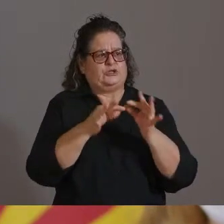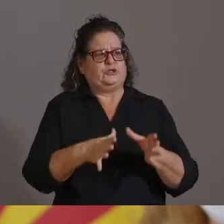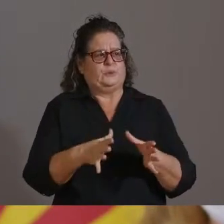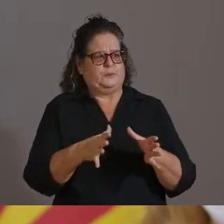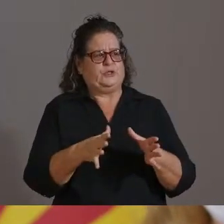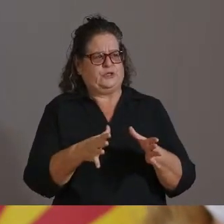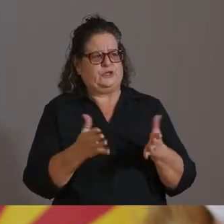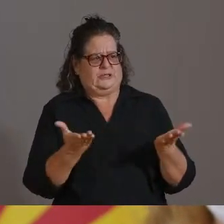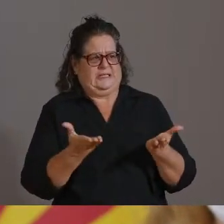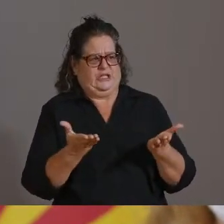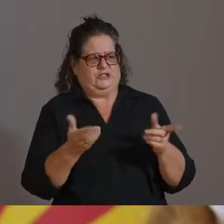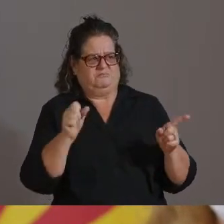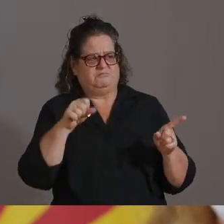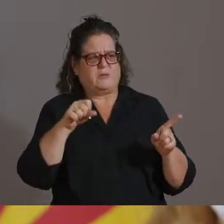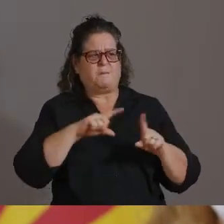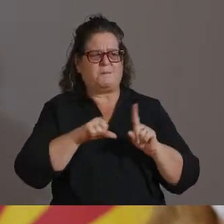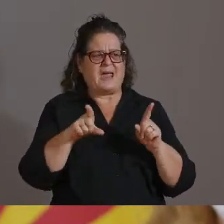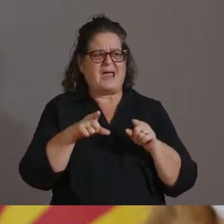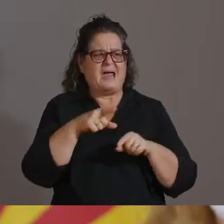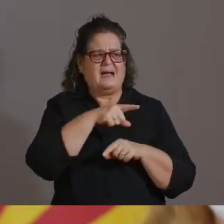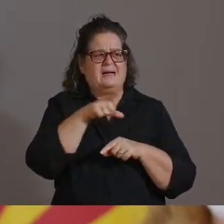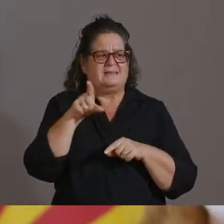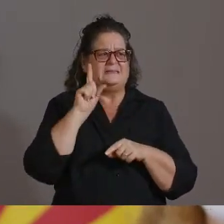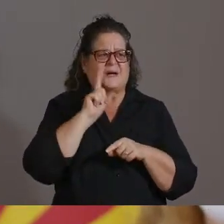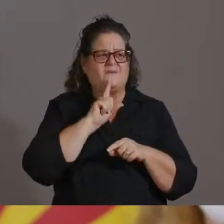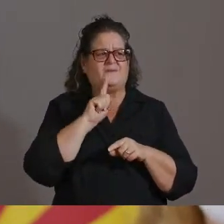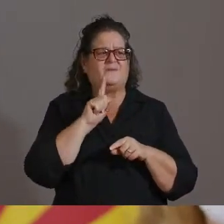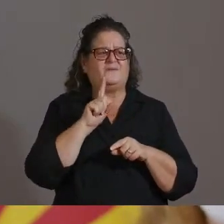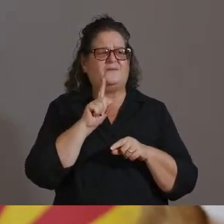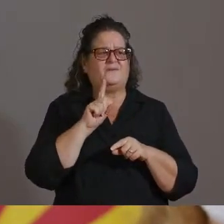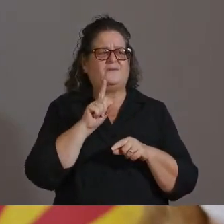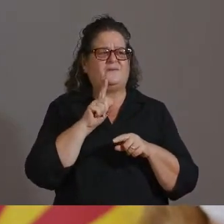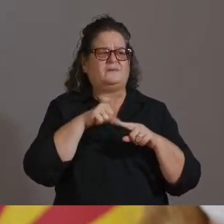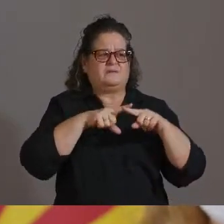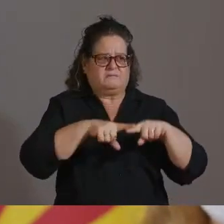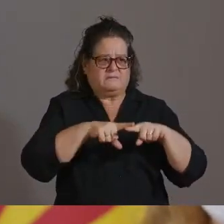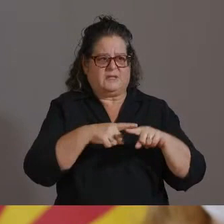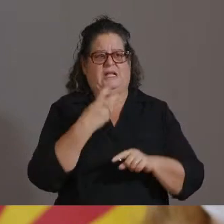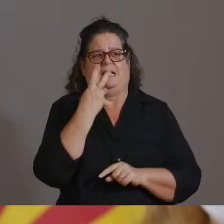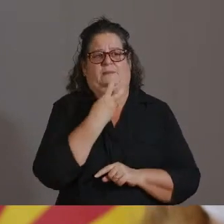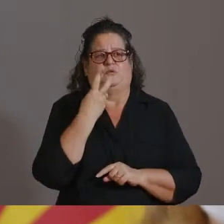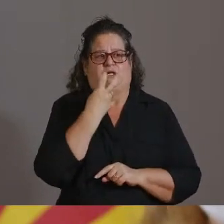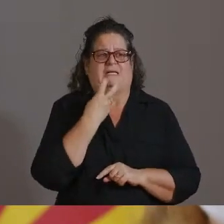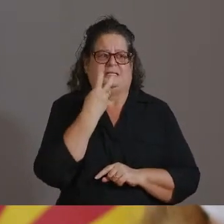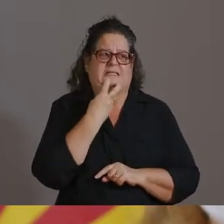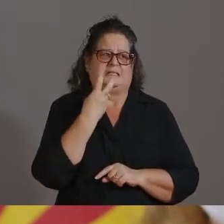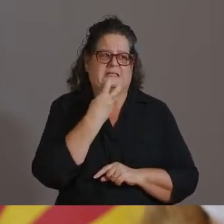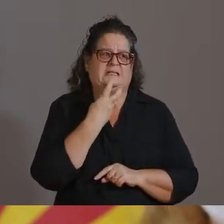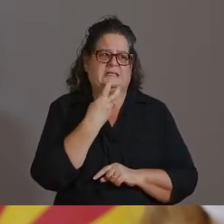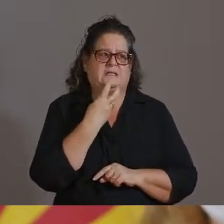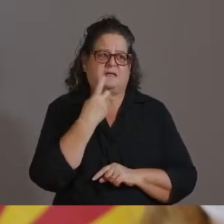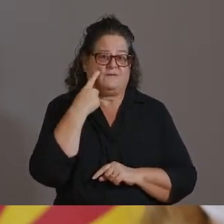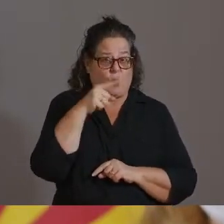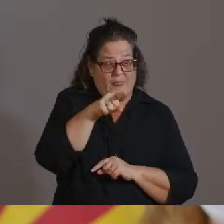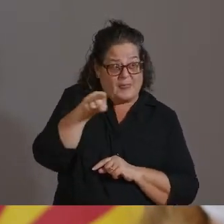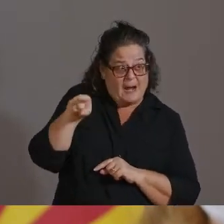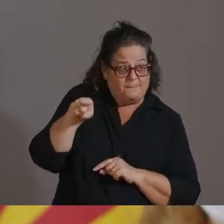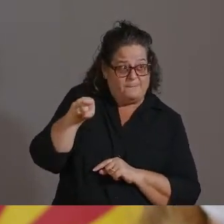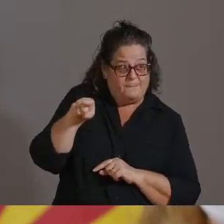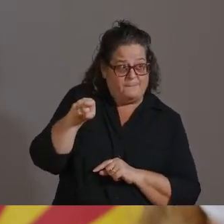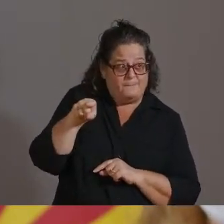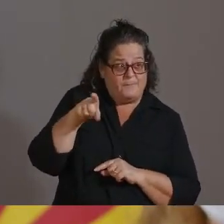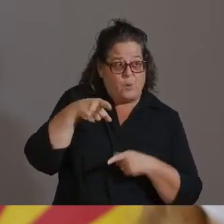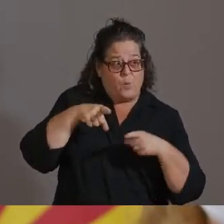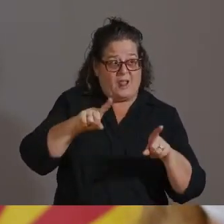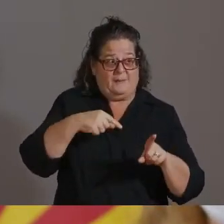folks, that they sometimes read lips. So as a courtesy to them, while I'm answering questions, I'm going to